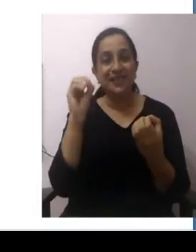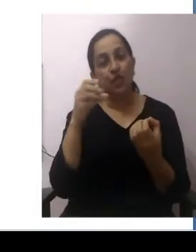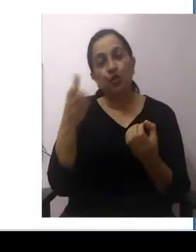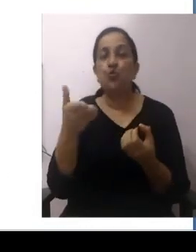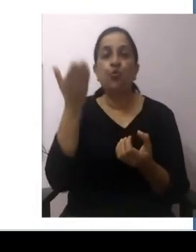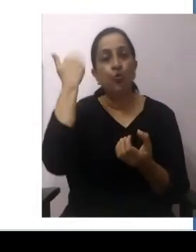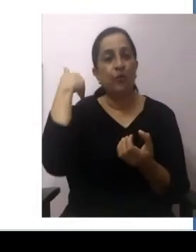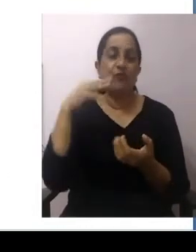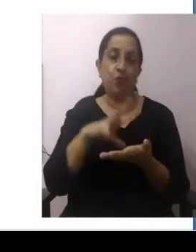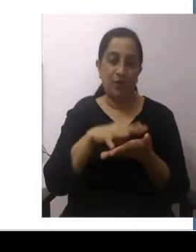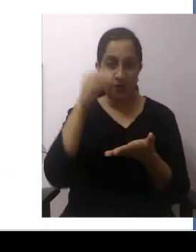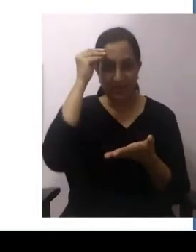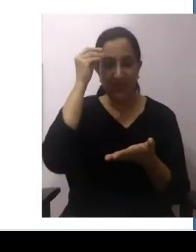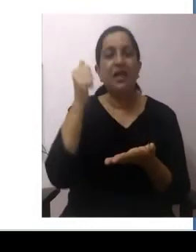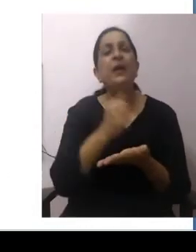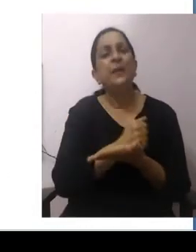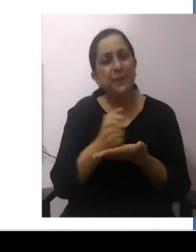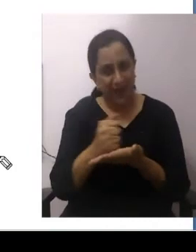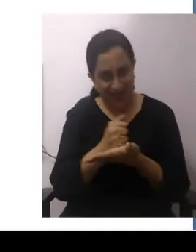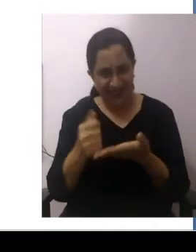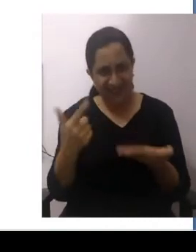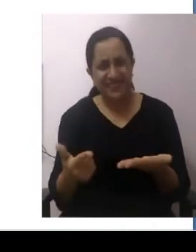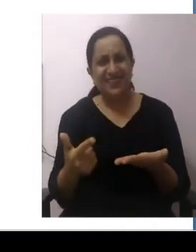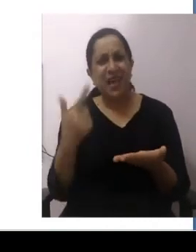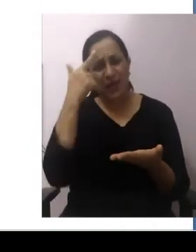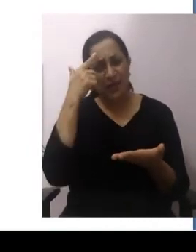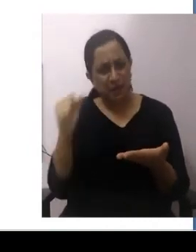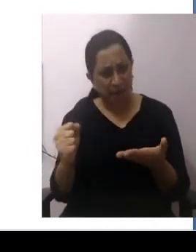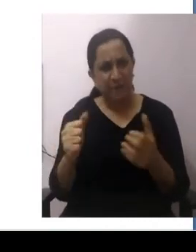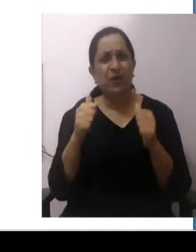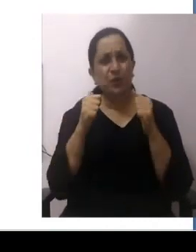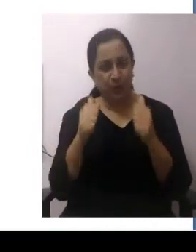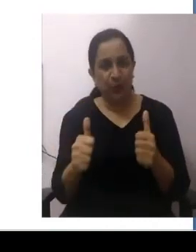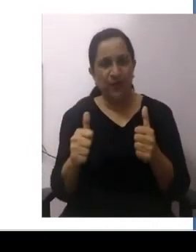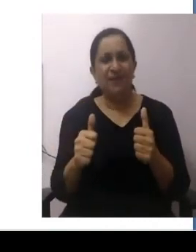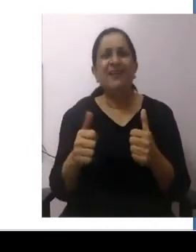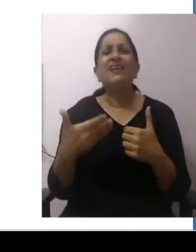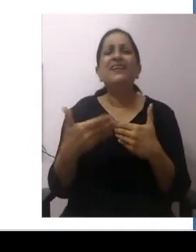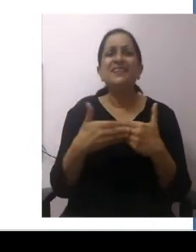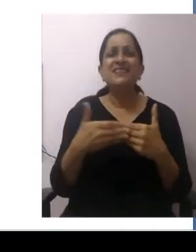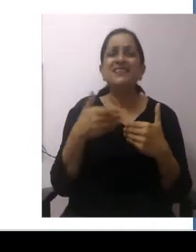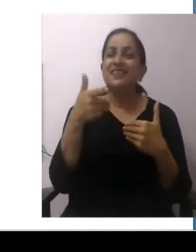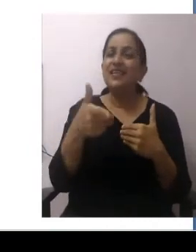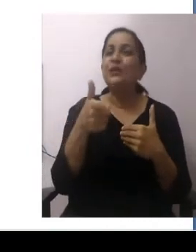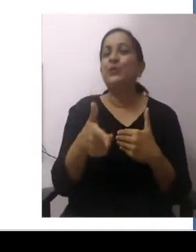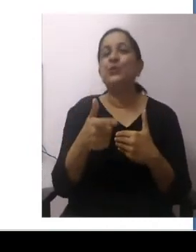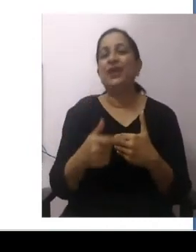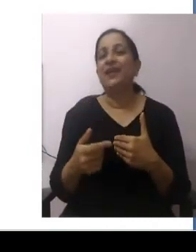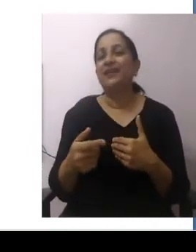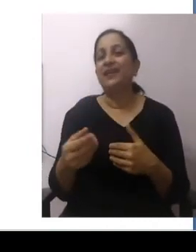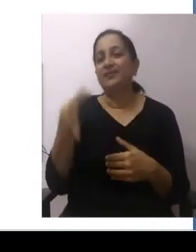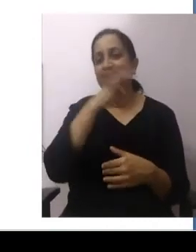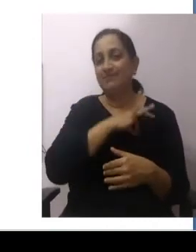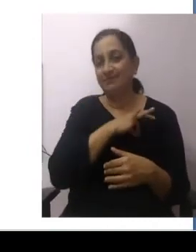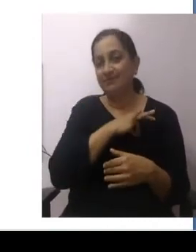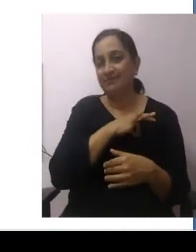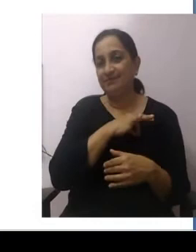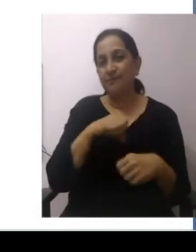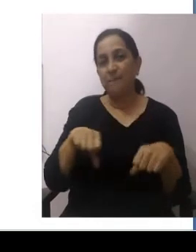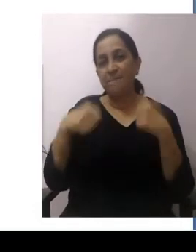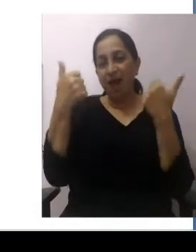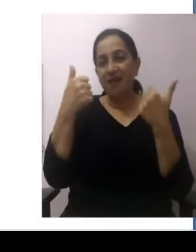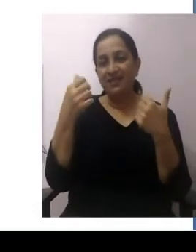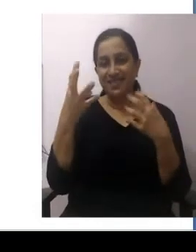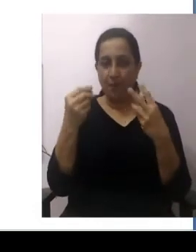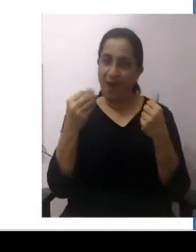these formulae and remember them well, then you will be easily able to score the